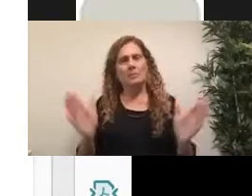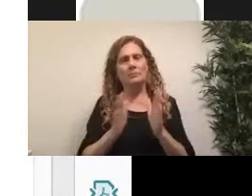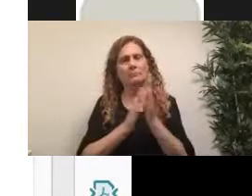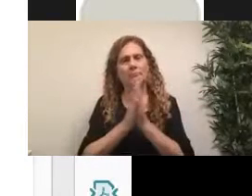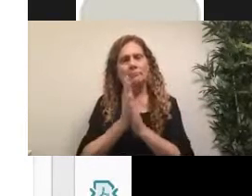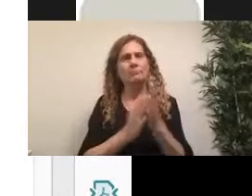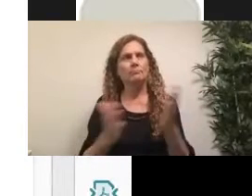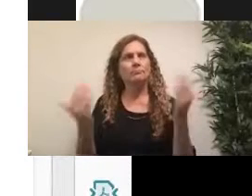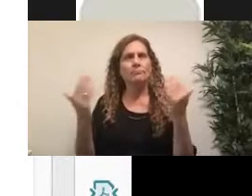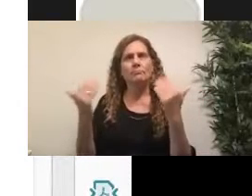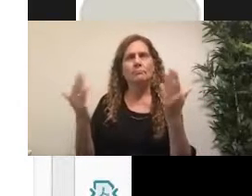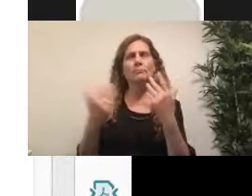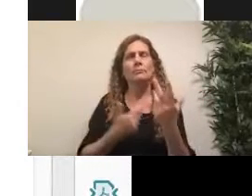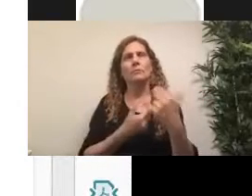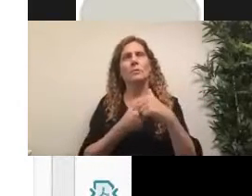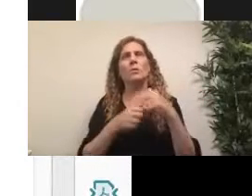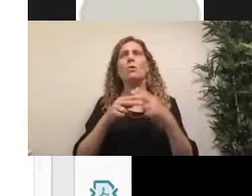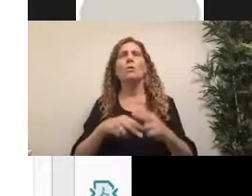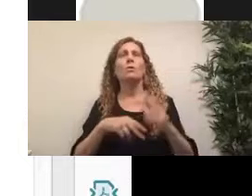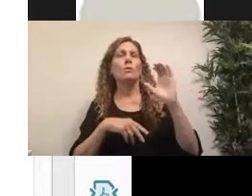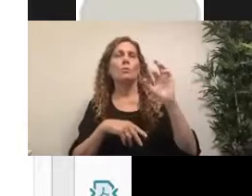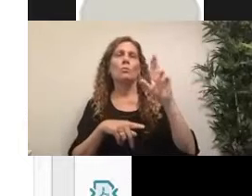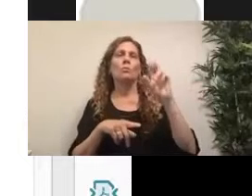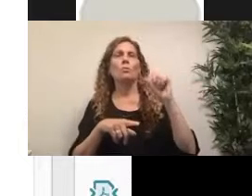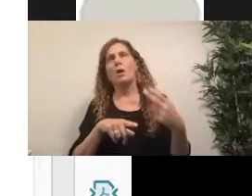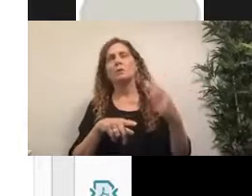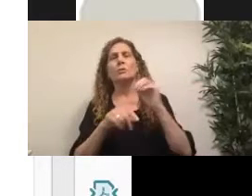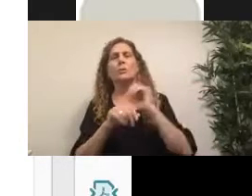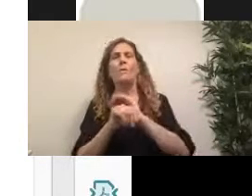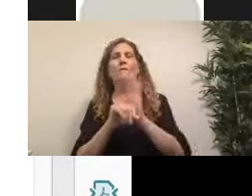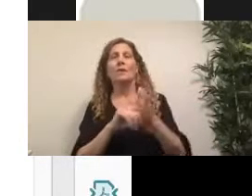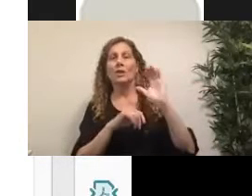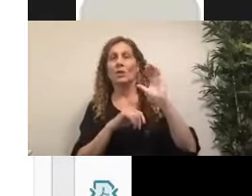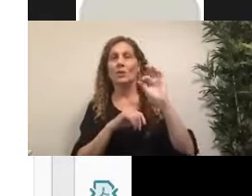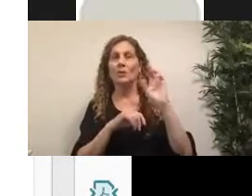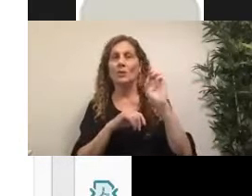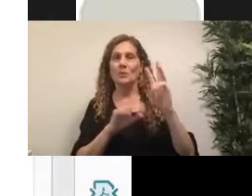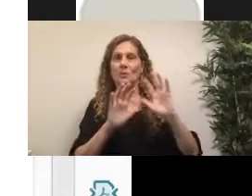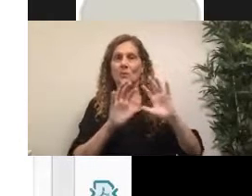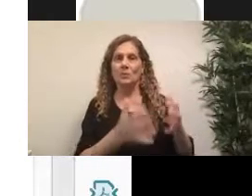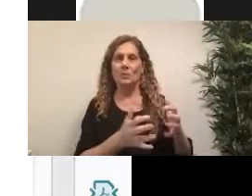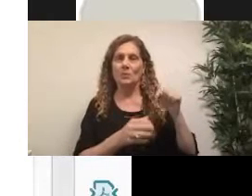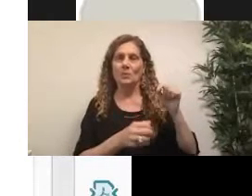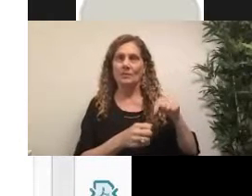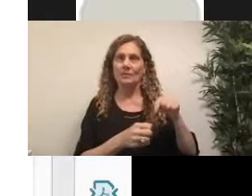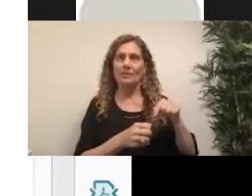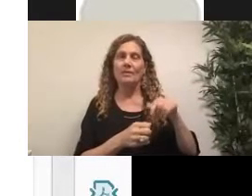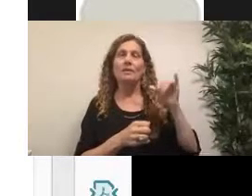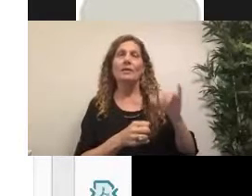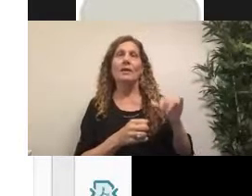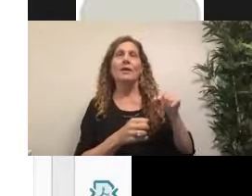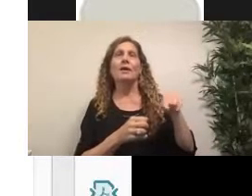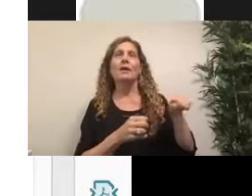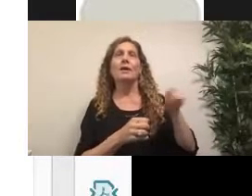receiving the vaccine are most often comfortable talking to those they trust in their lives. So we want to encourage anyone who's interested in supporting our mission to vaccinate